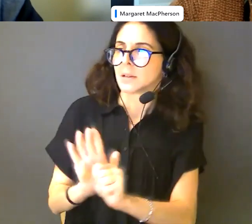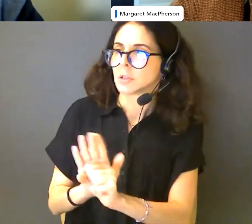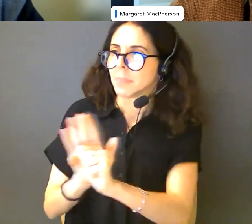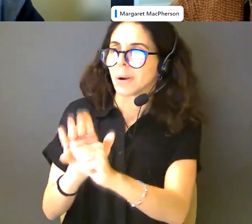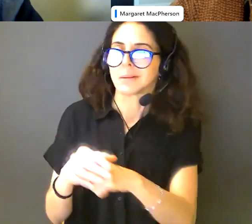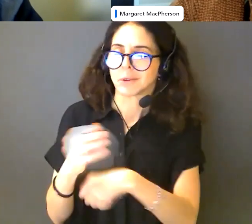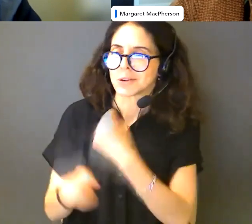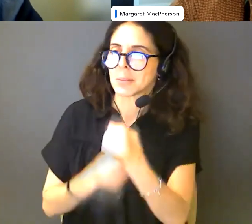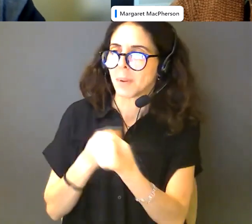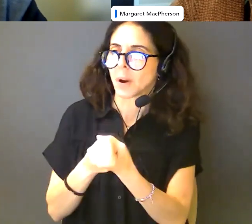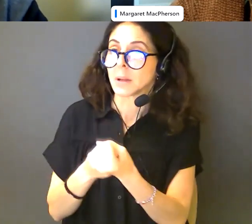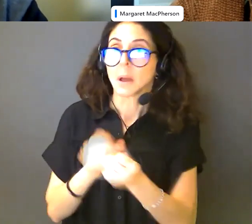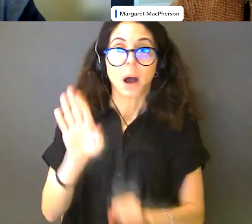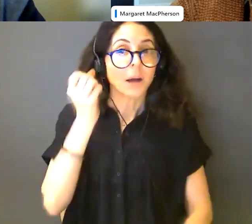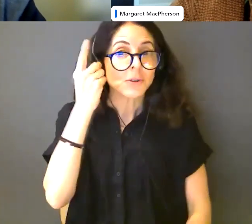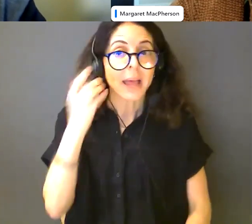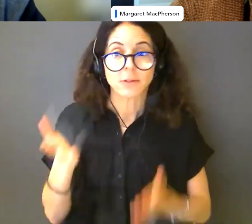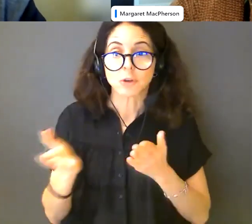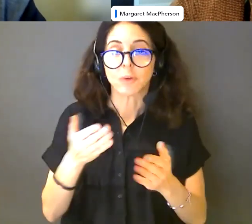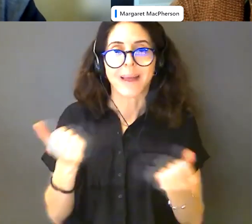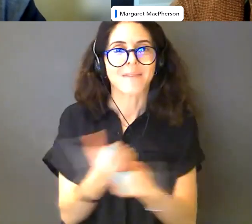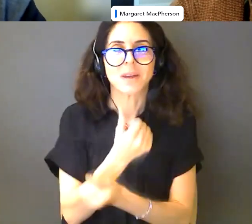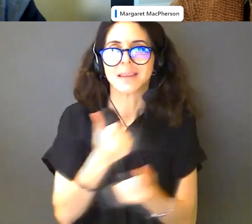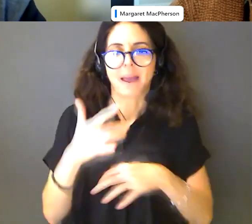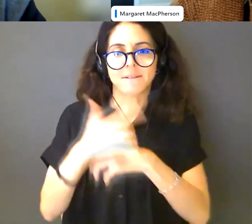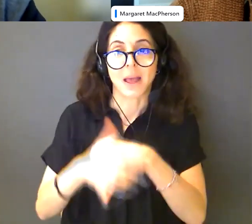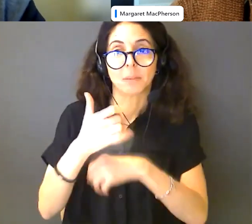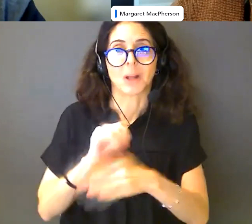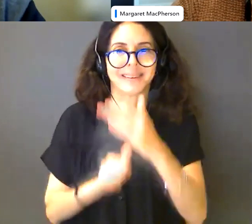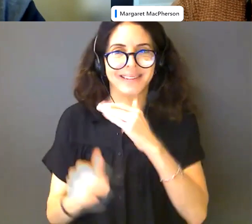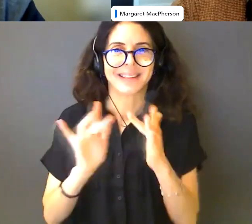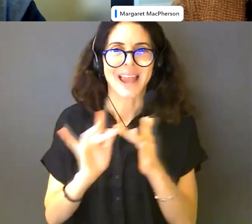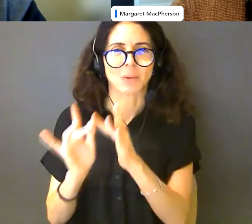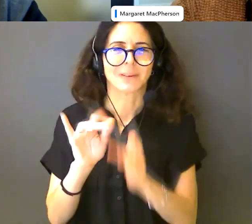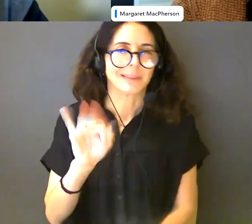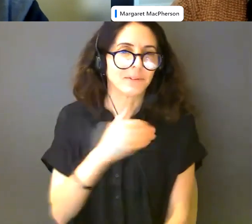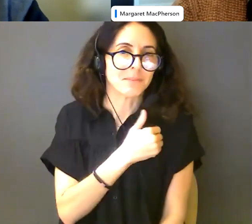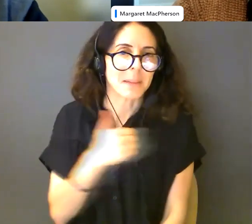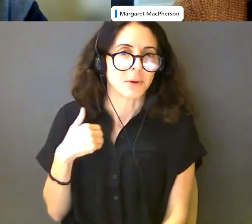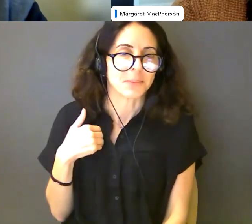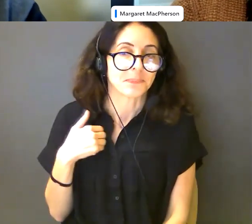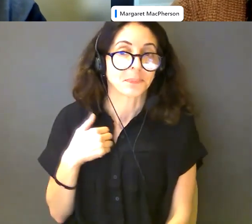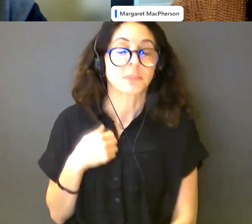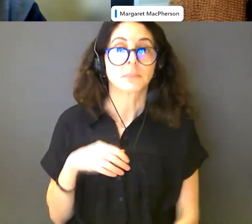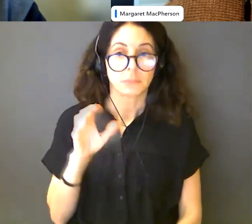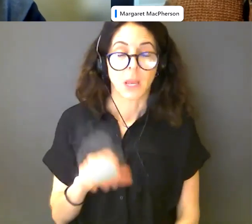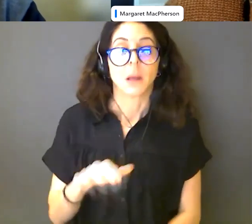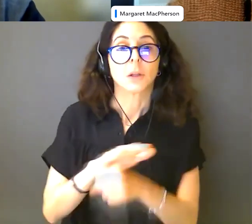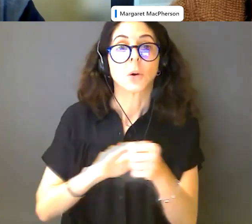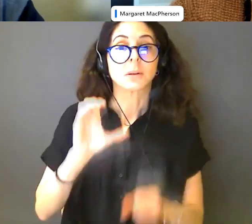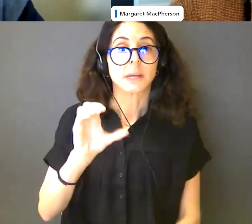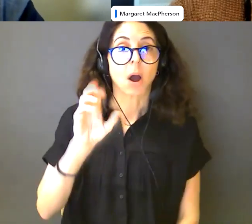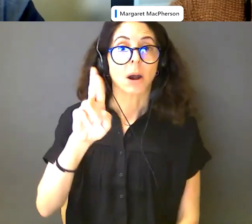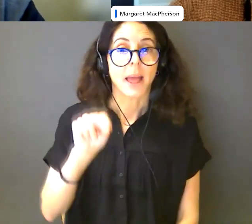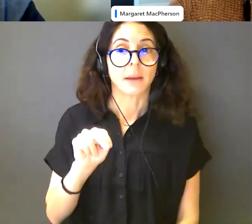are all services that are available through the network or people who belong to the network. The local CRN is made up